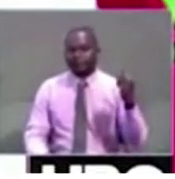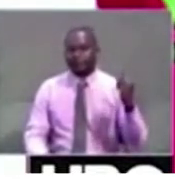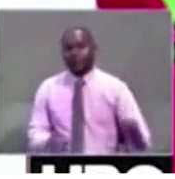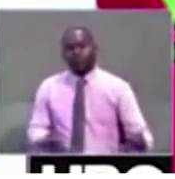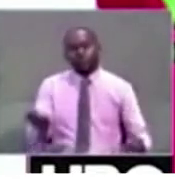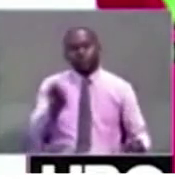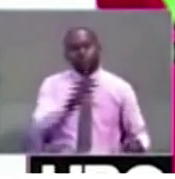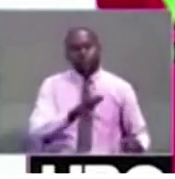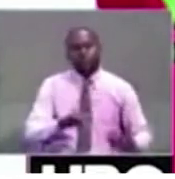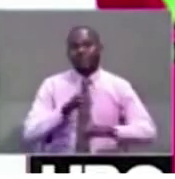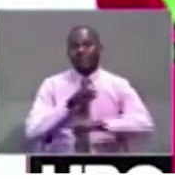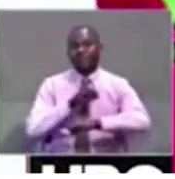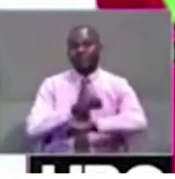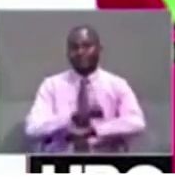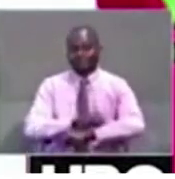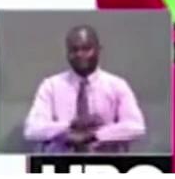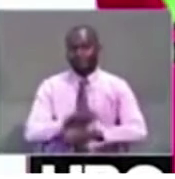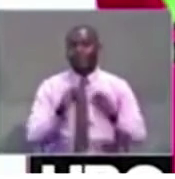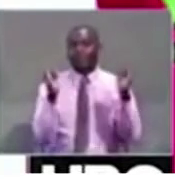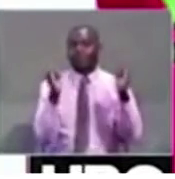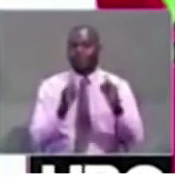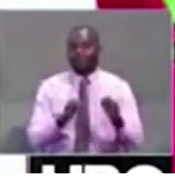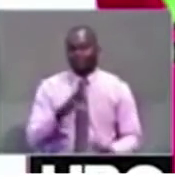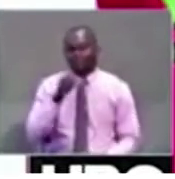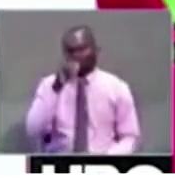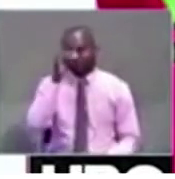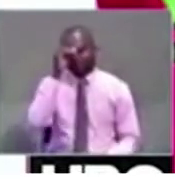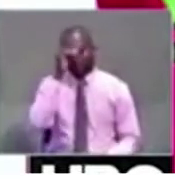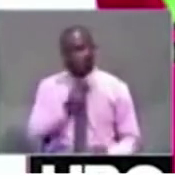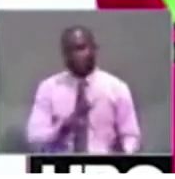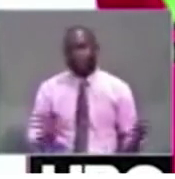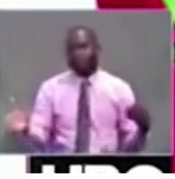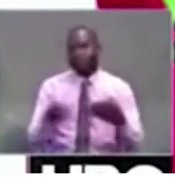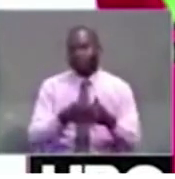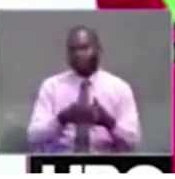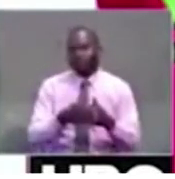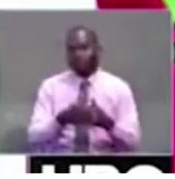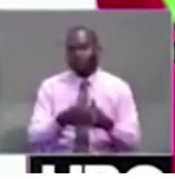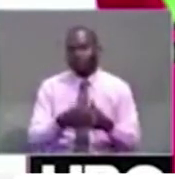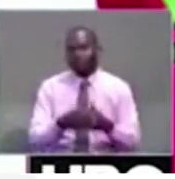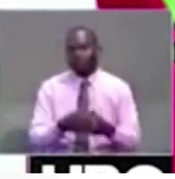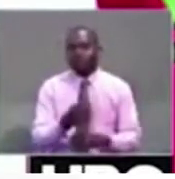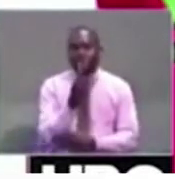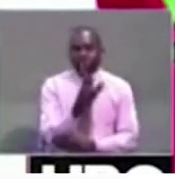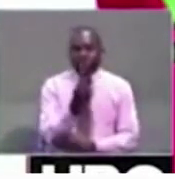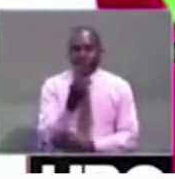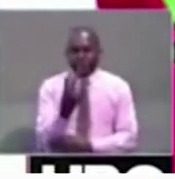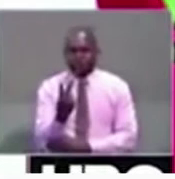all schools and institutions of higher learning to close for 42 days,